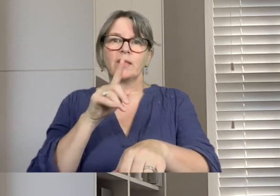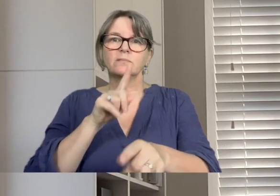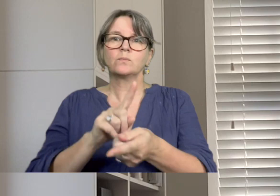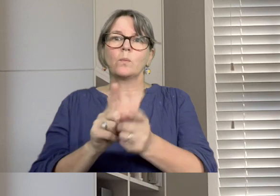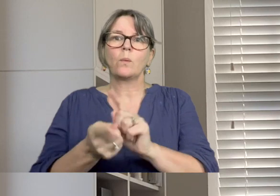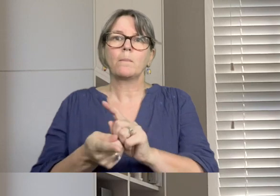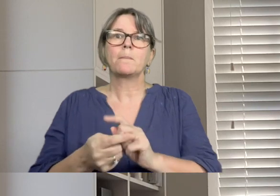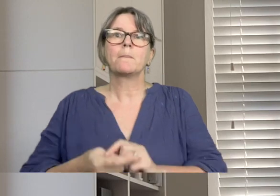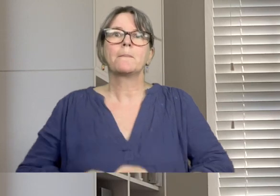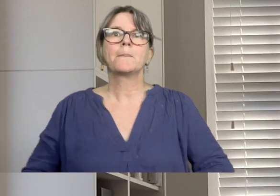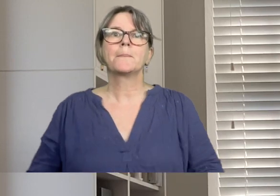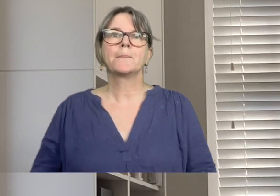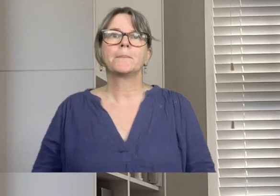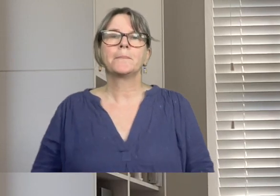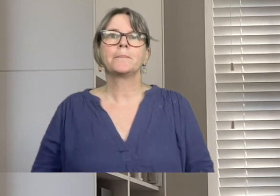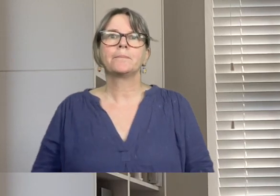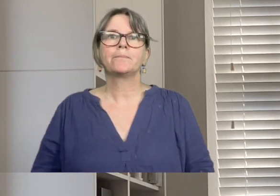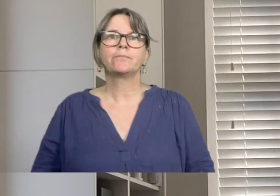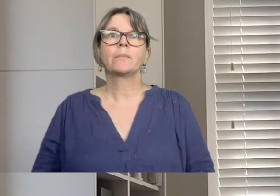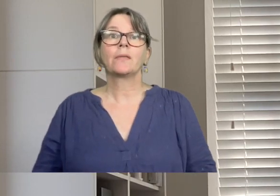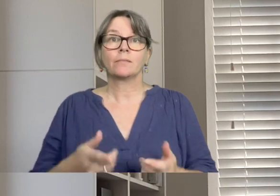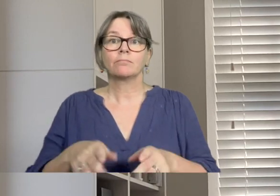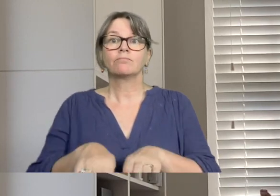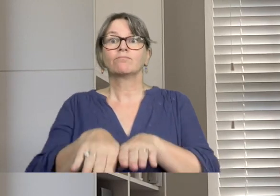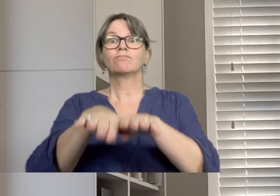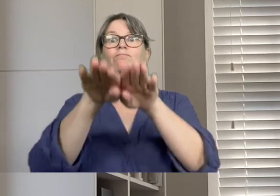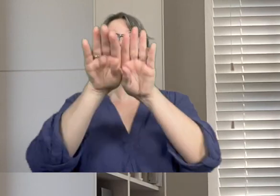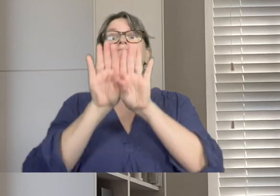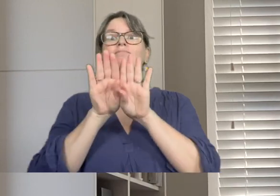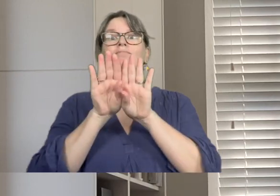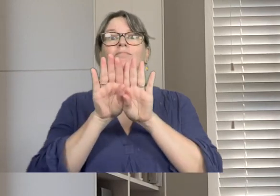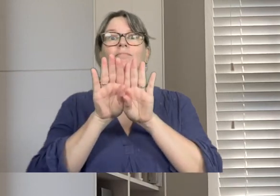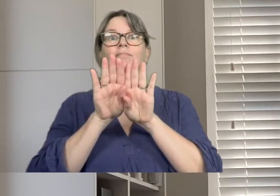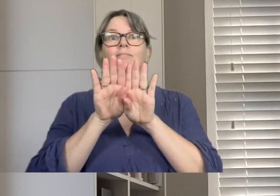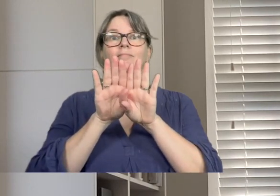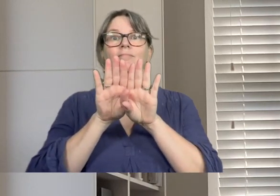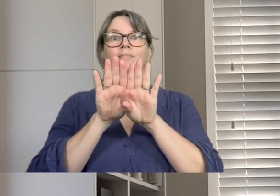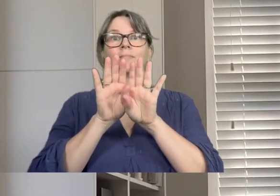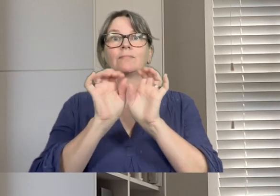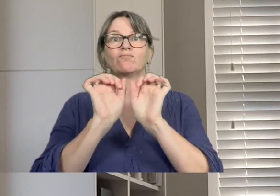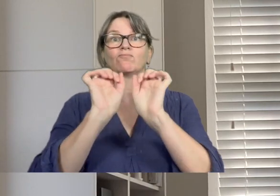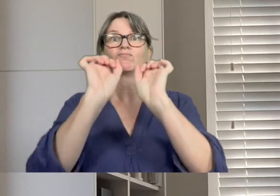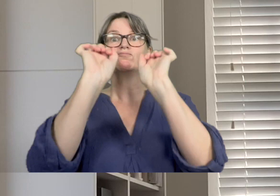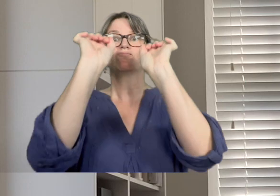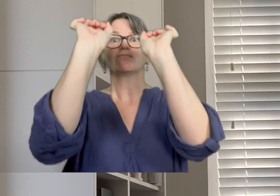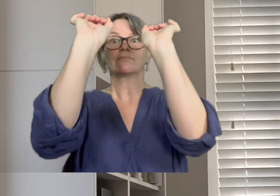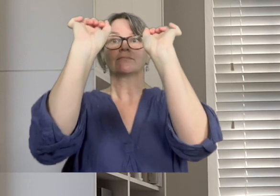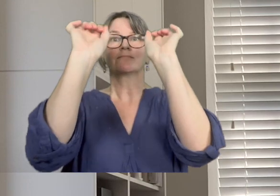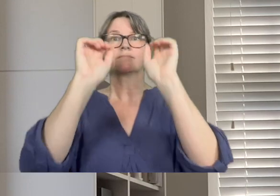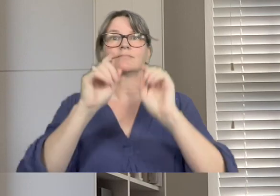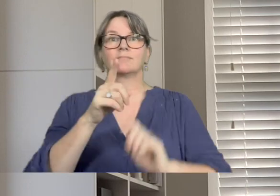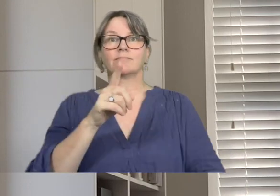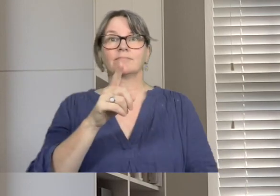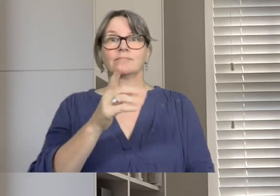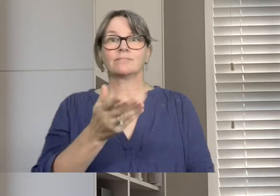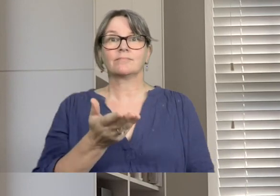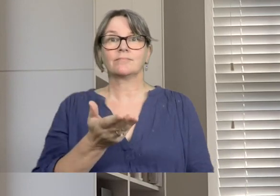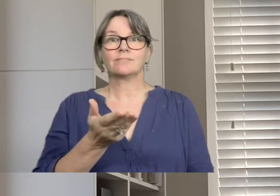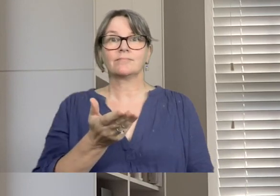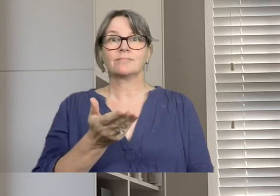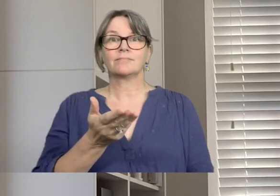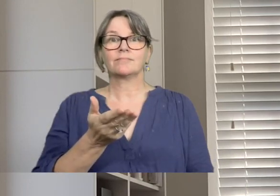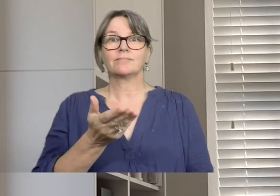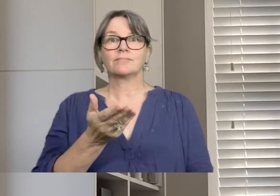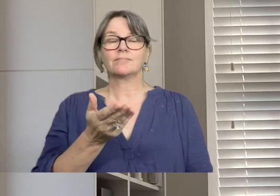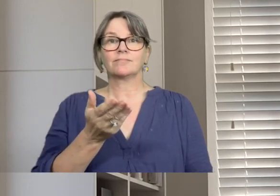more, and 4. We're going to go straight away. Extend both legs to the ceiling. We haven't stretched the hamstrings yet, so if it's soft, it's soft. We're going to